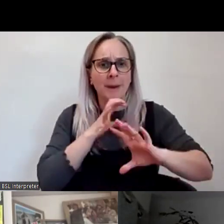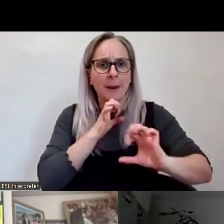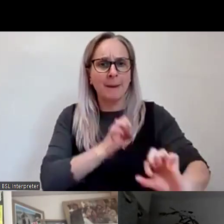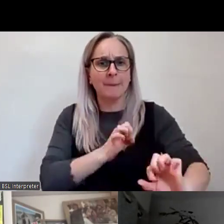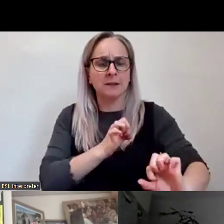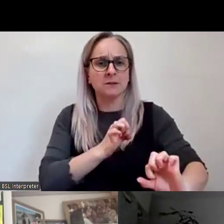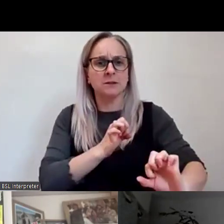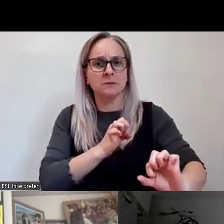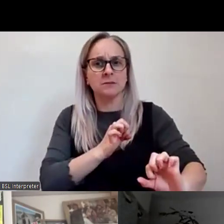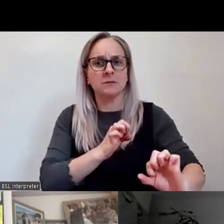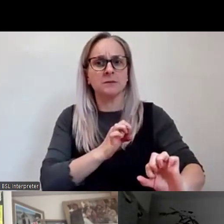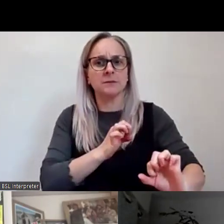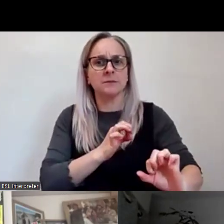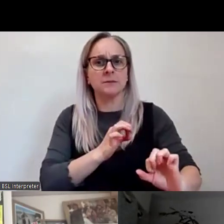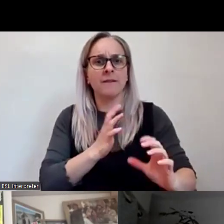the nominator?